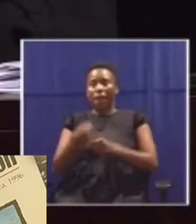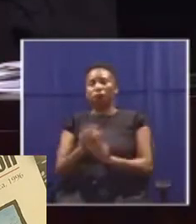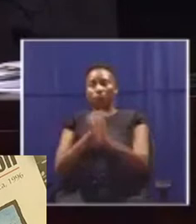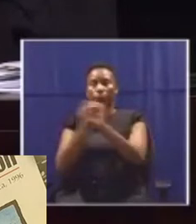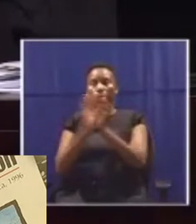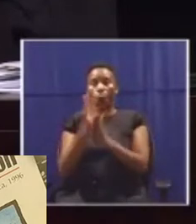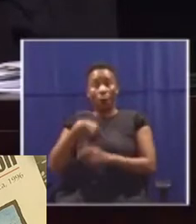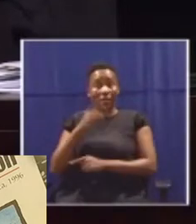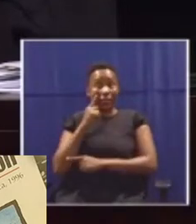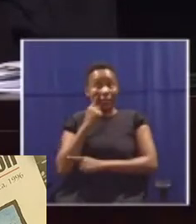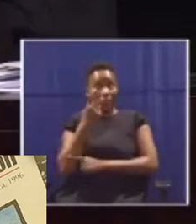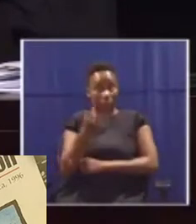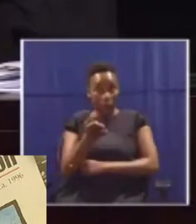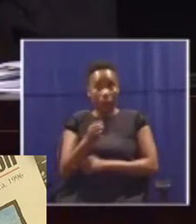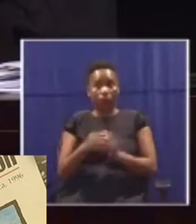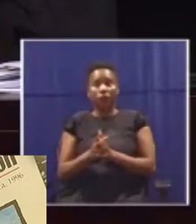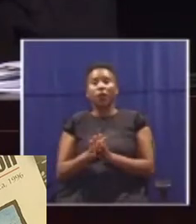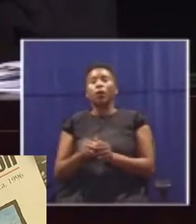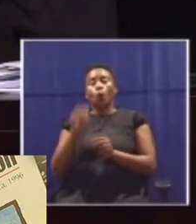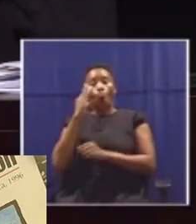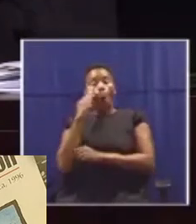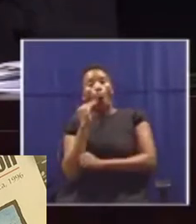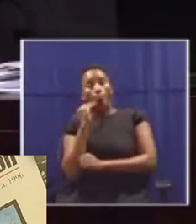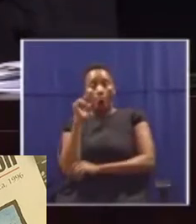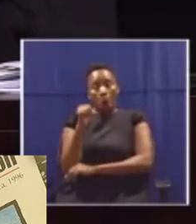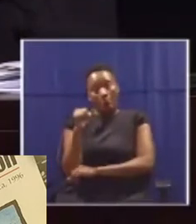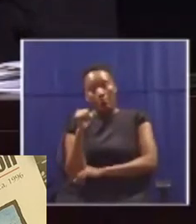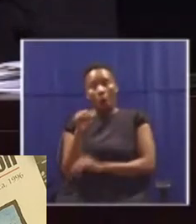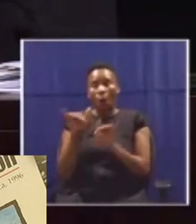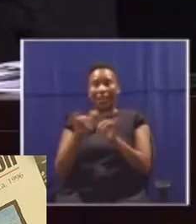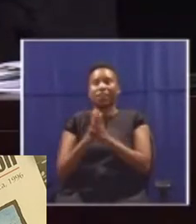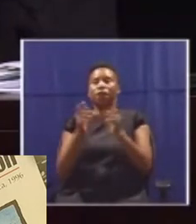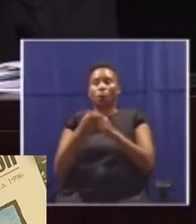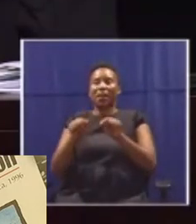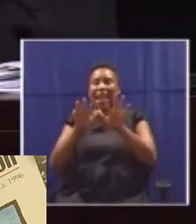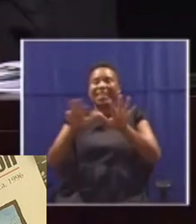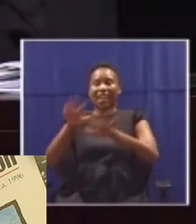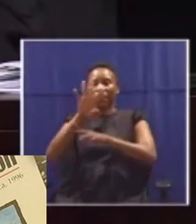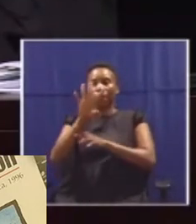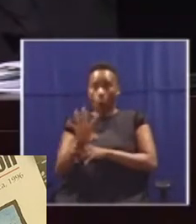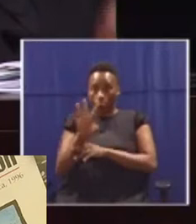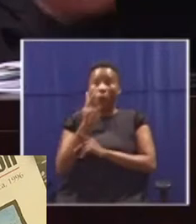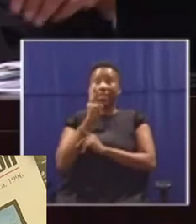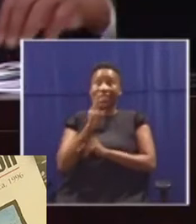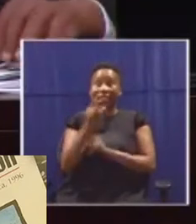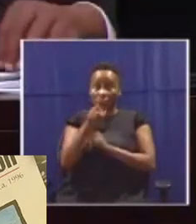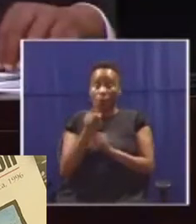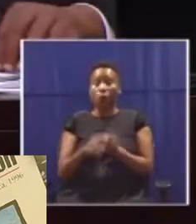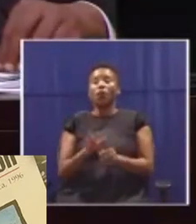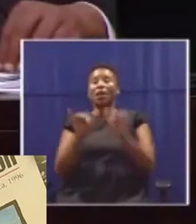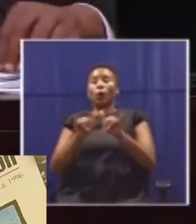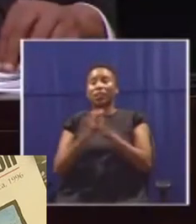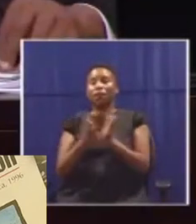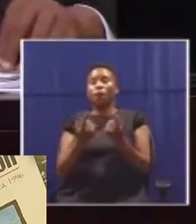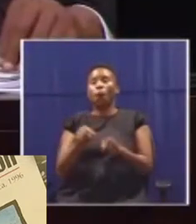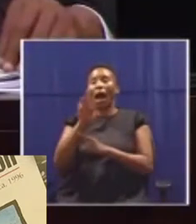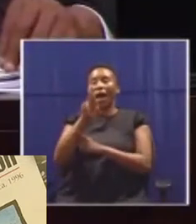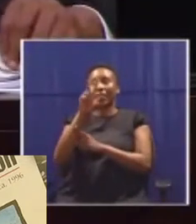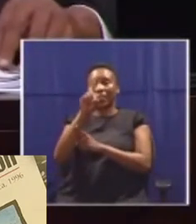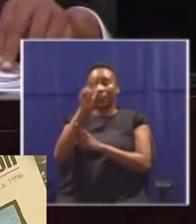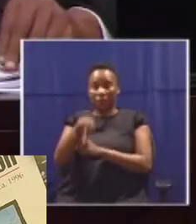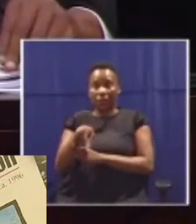you. To the Gogo who has been waiting since 1994 to receive an RDP house, Gogo, we also see you. We are